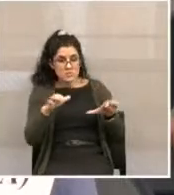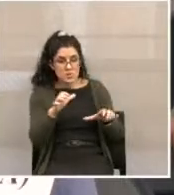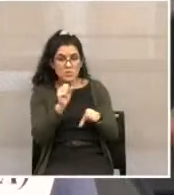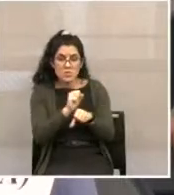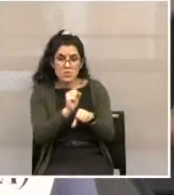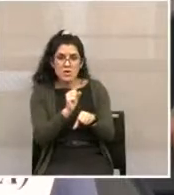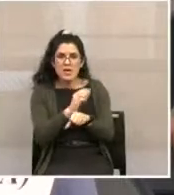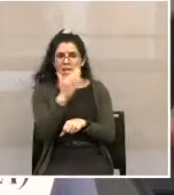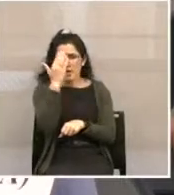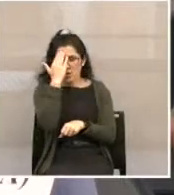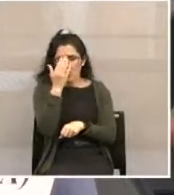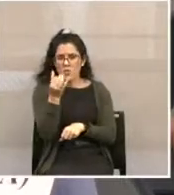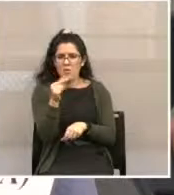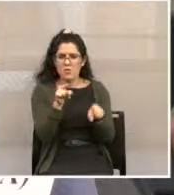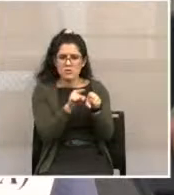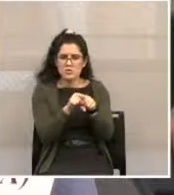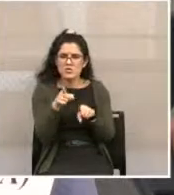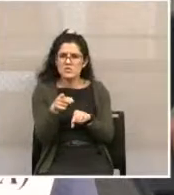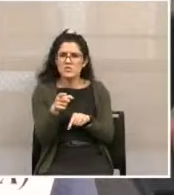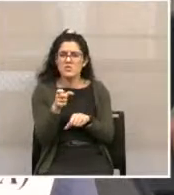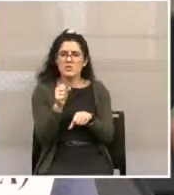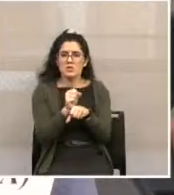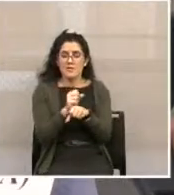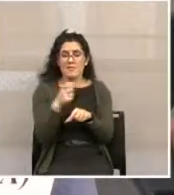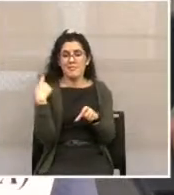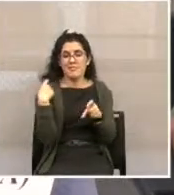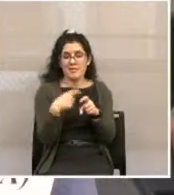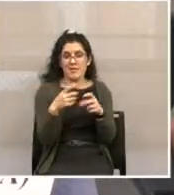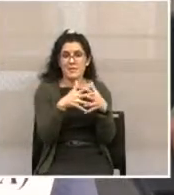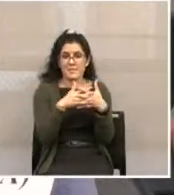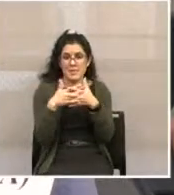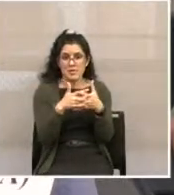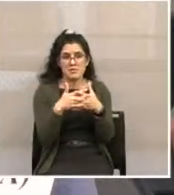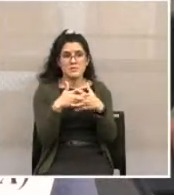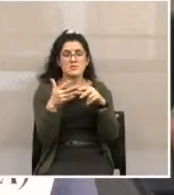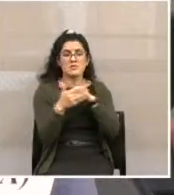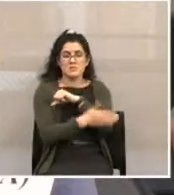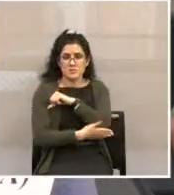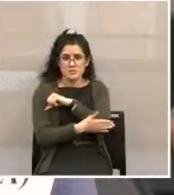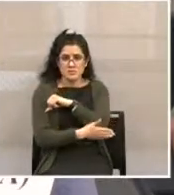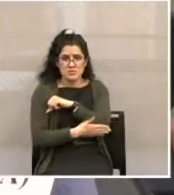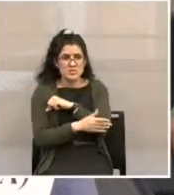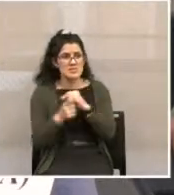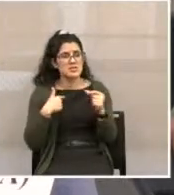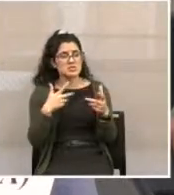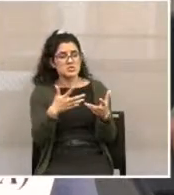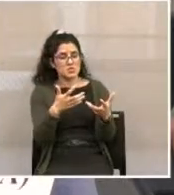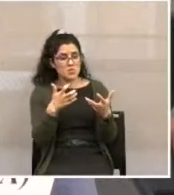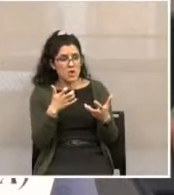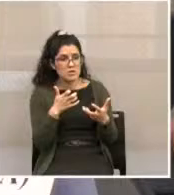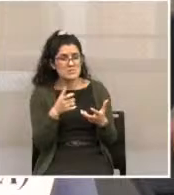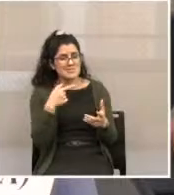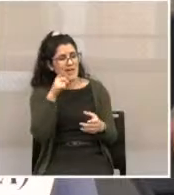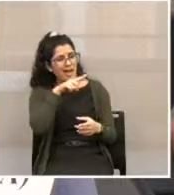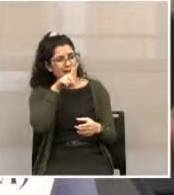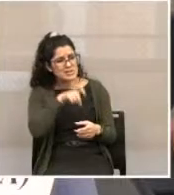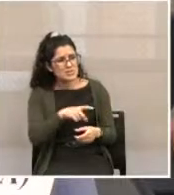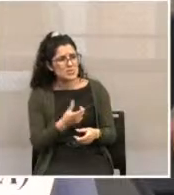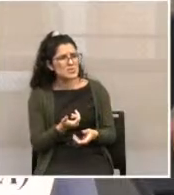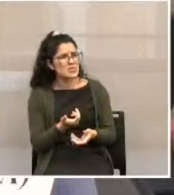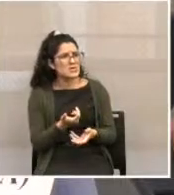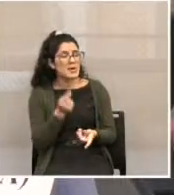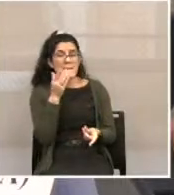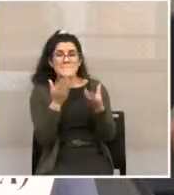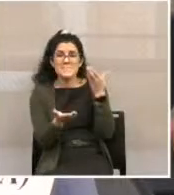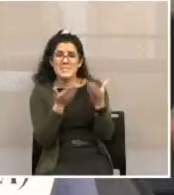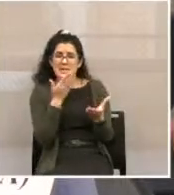work in the space of Latin American countries. And I just wanted to, ask you to maybe